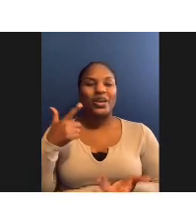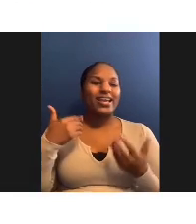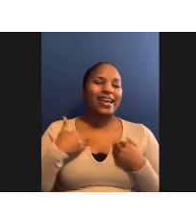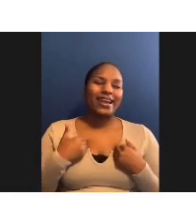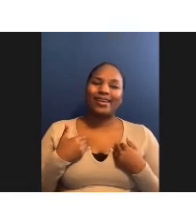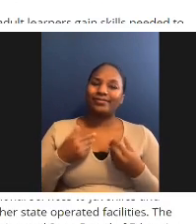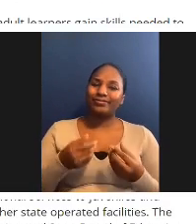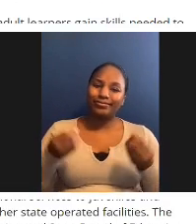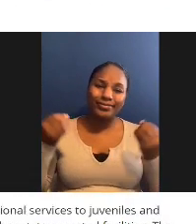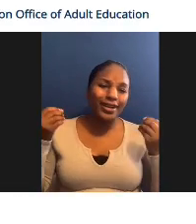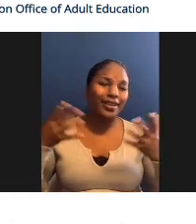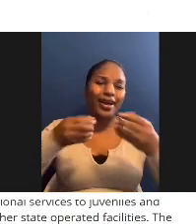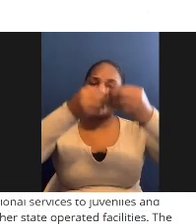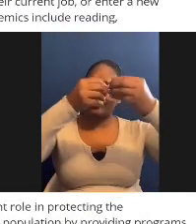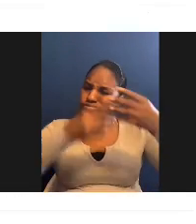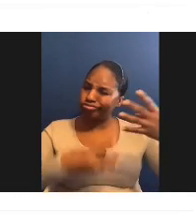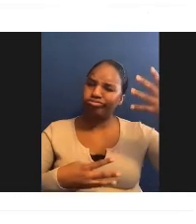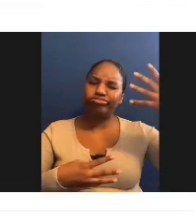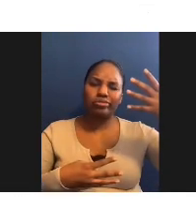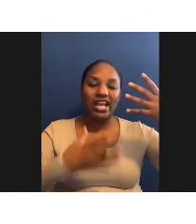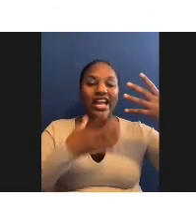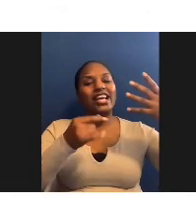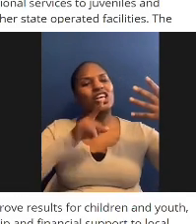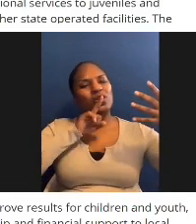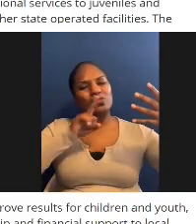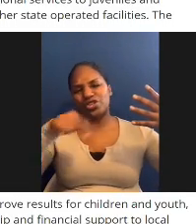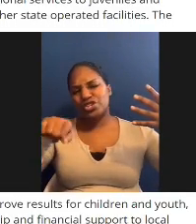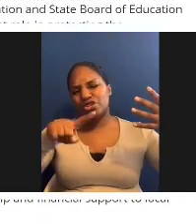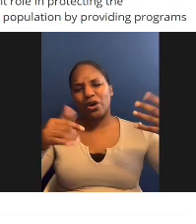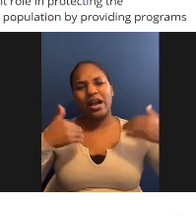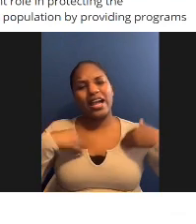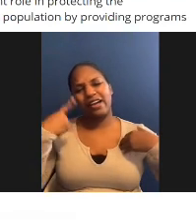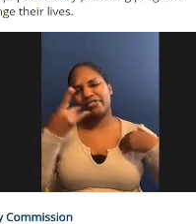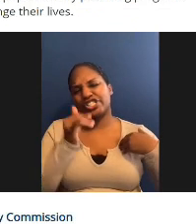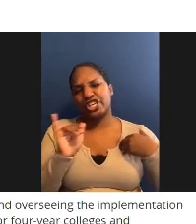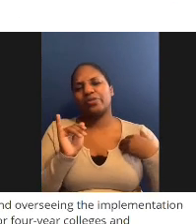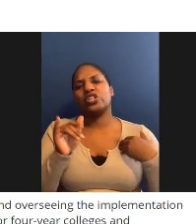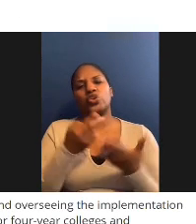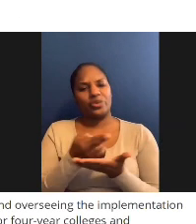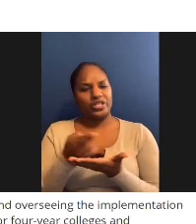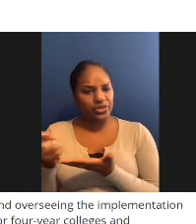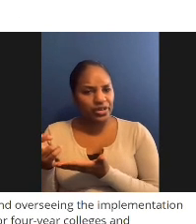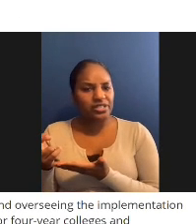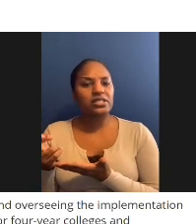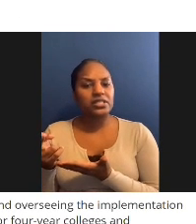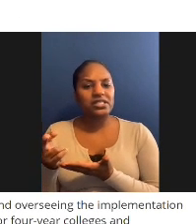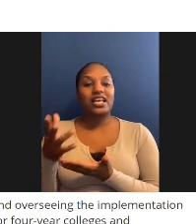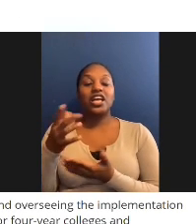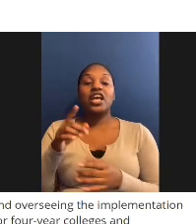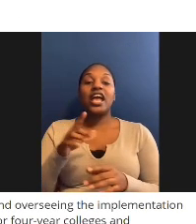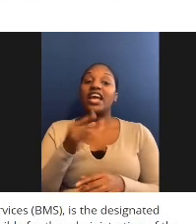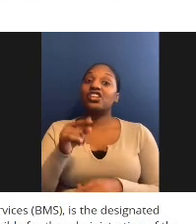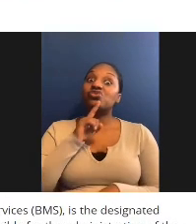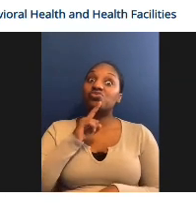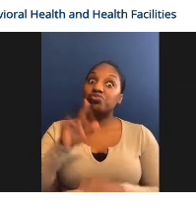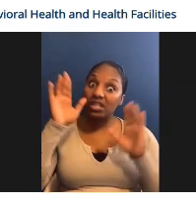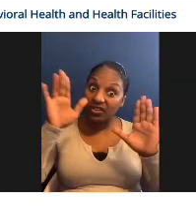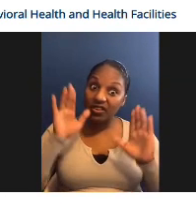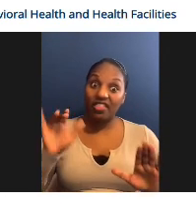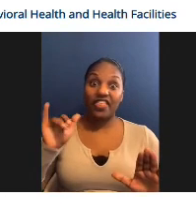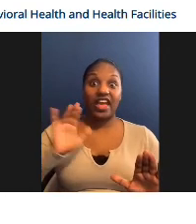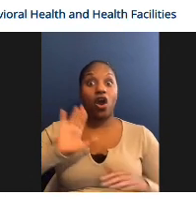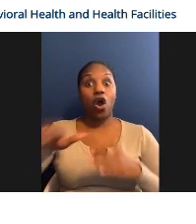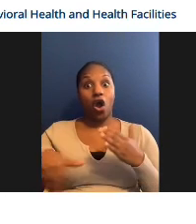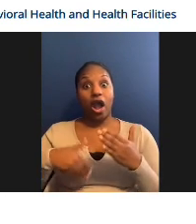them. And I'm sure you all have similar resources. It's really great that ours are all in